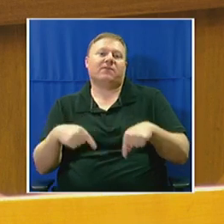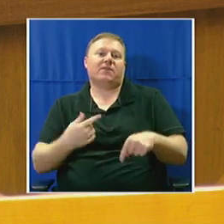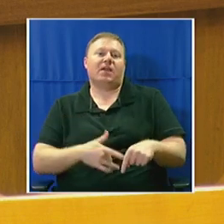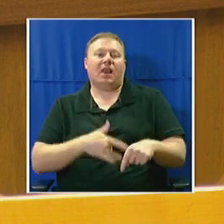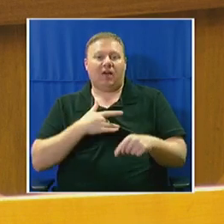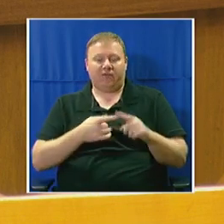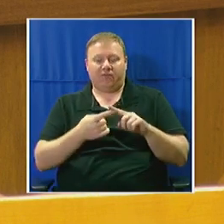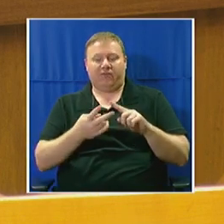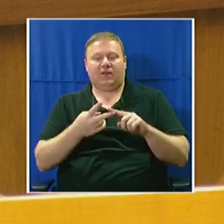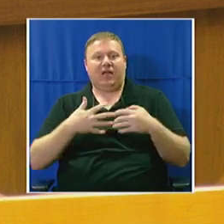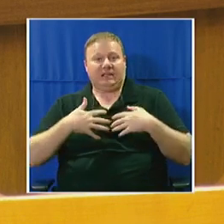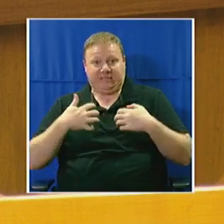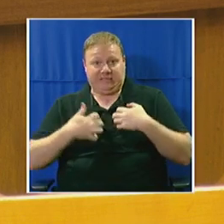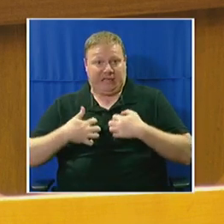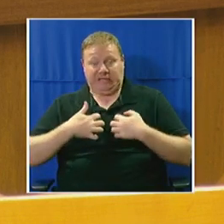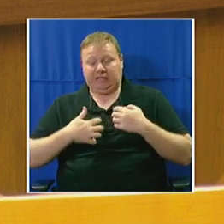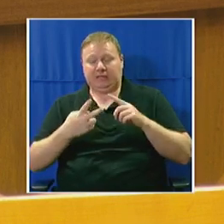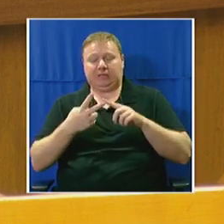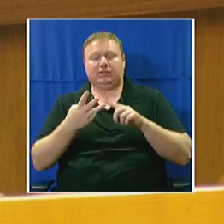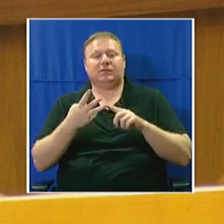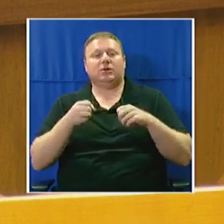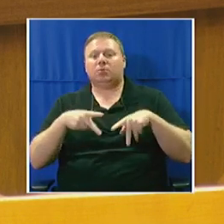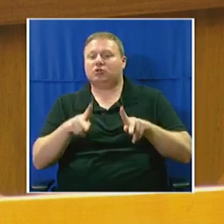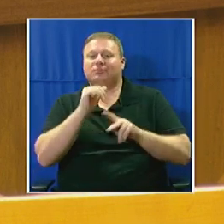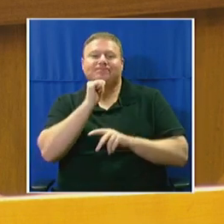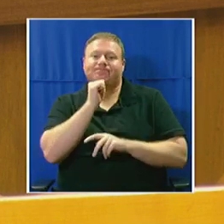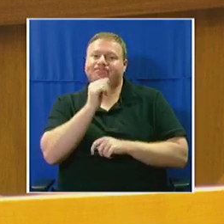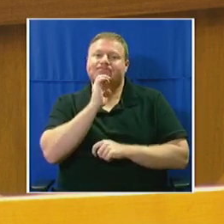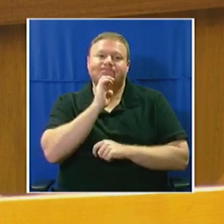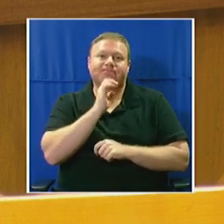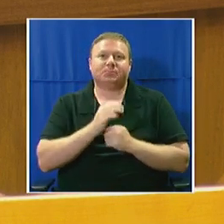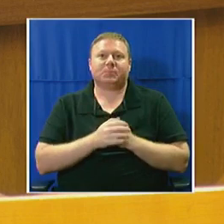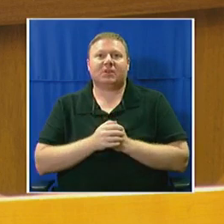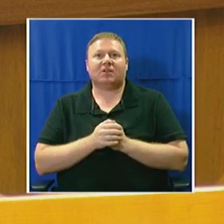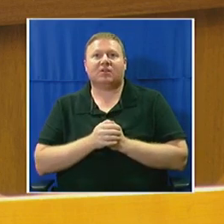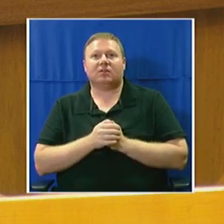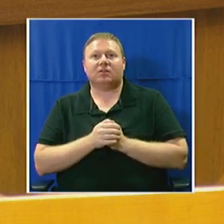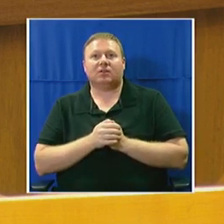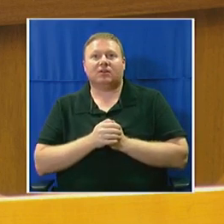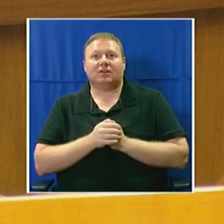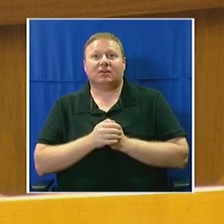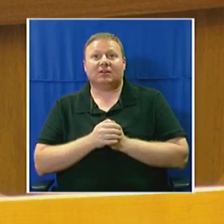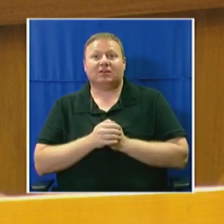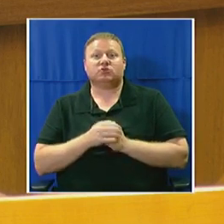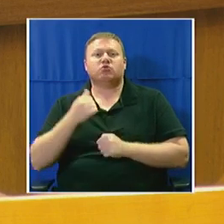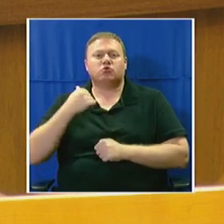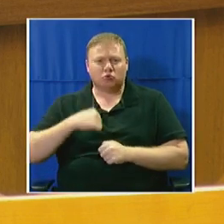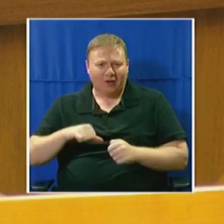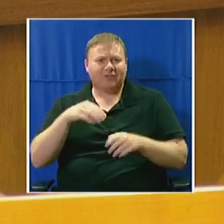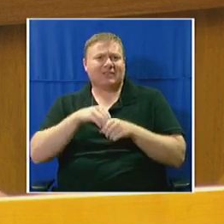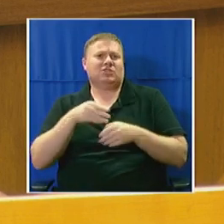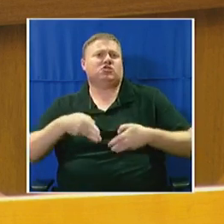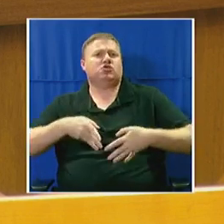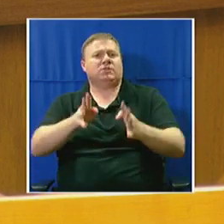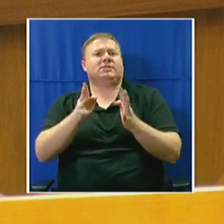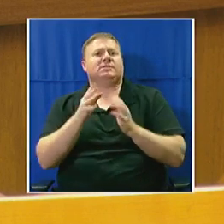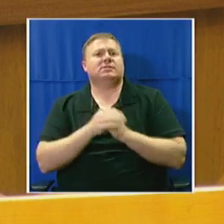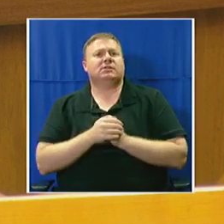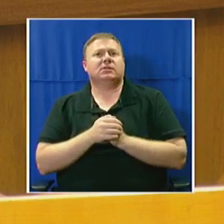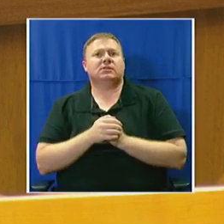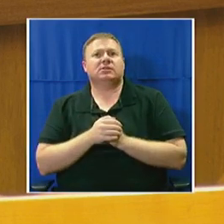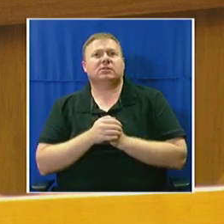anxiety and a lack of opportunity it is literally rough in these streets if